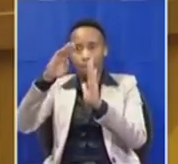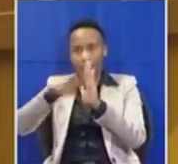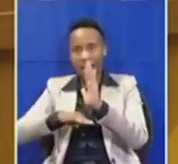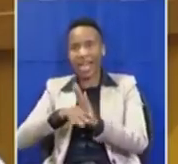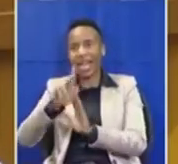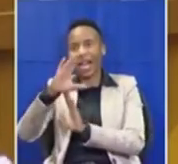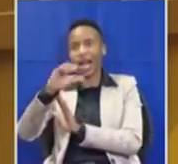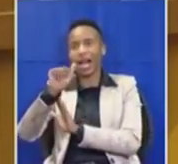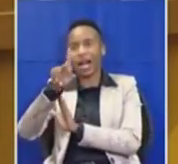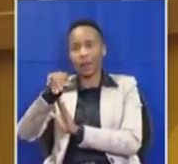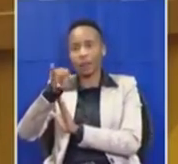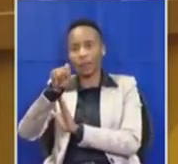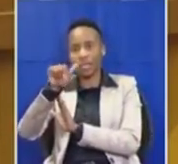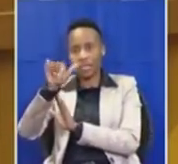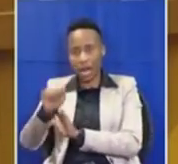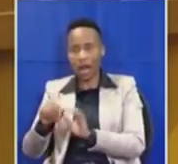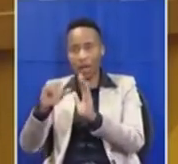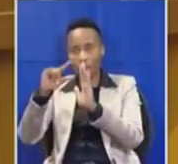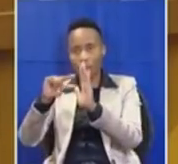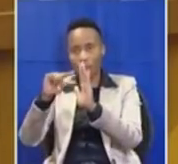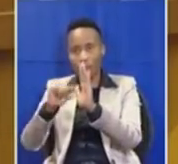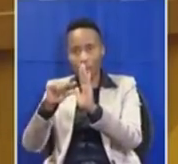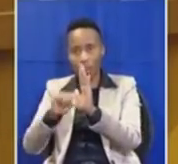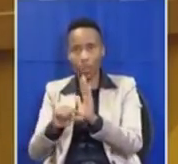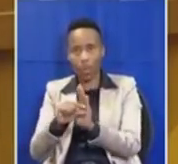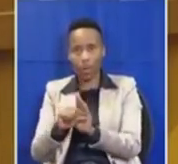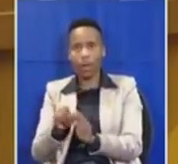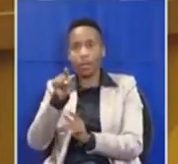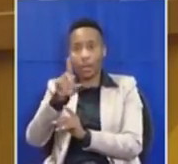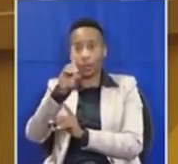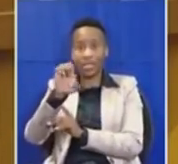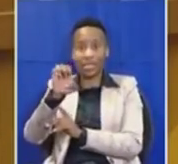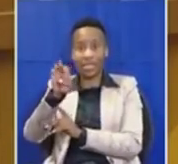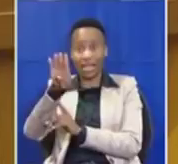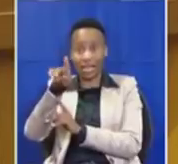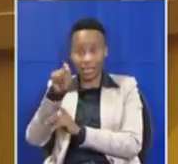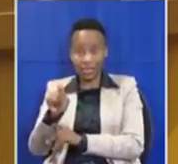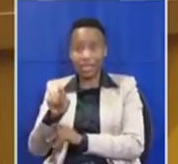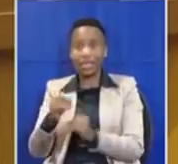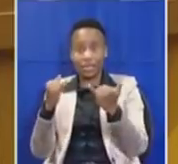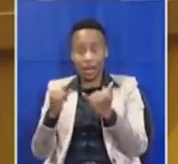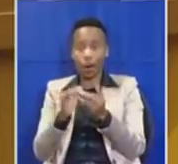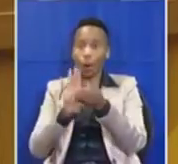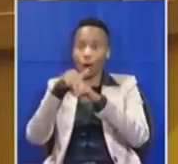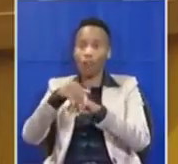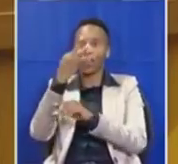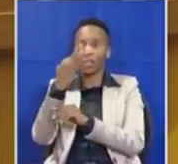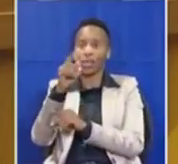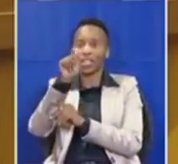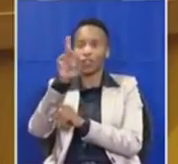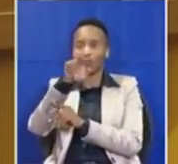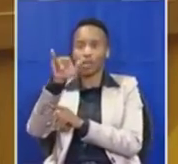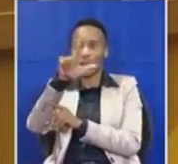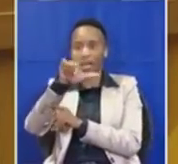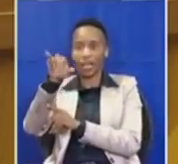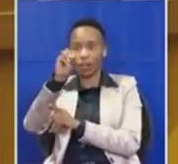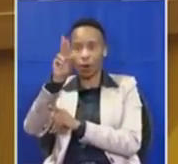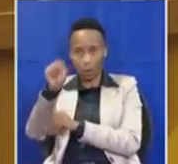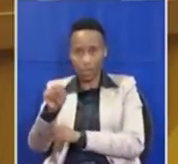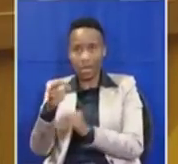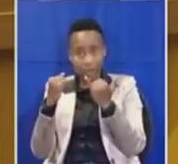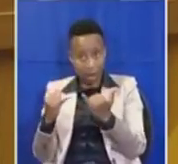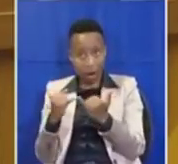number of years. It's that our debt is now all over 3 trillion rand. And ultimately, we now face the